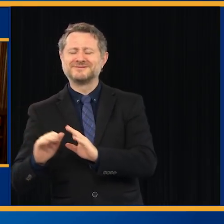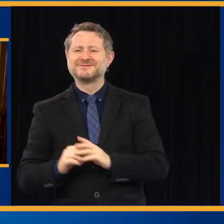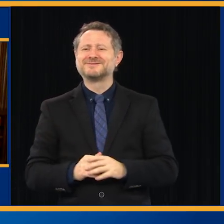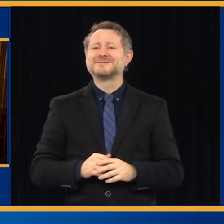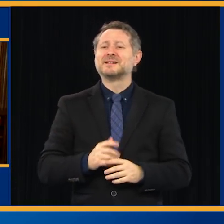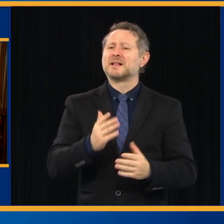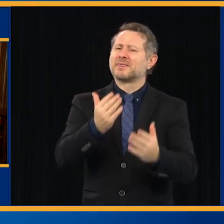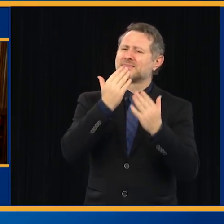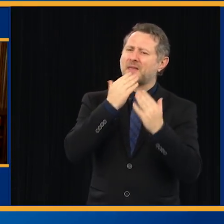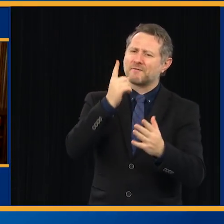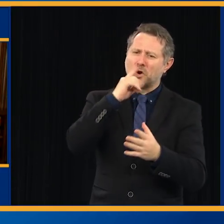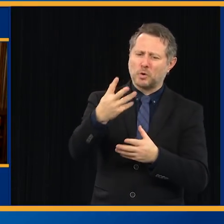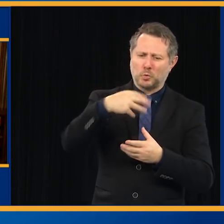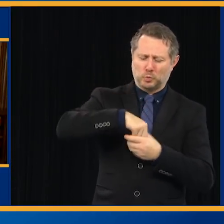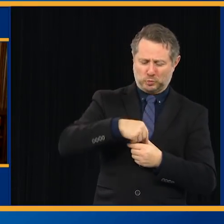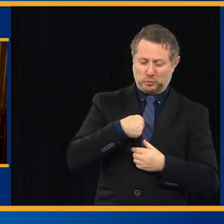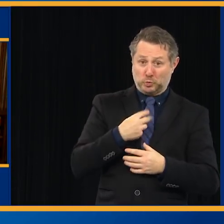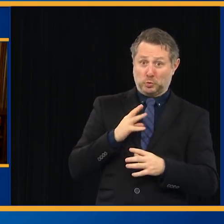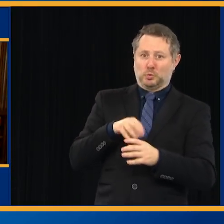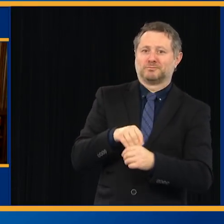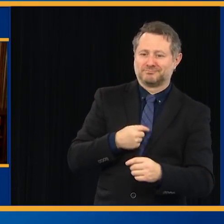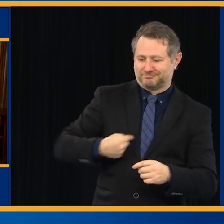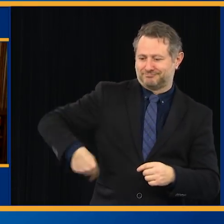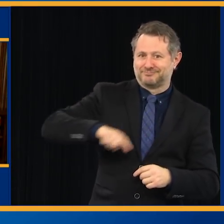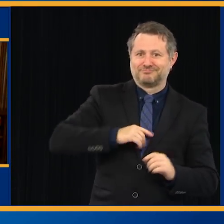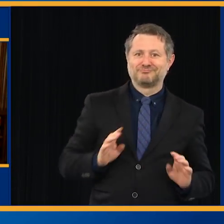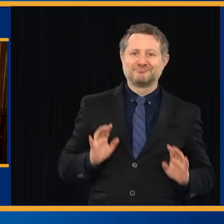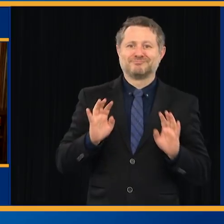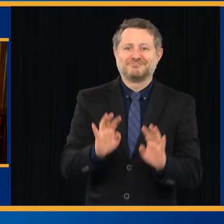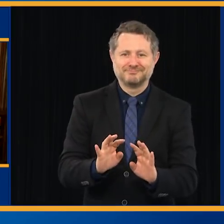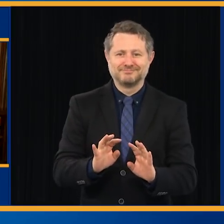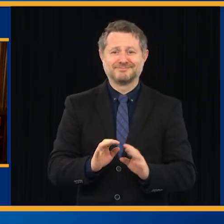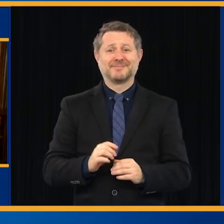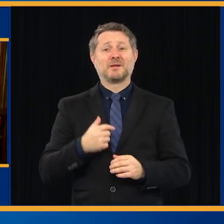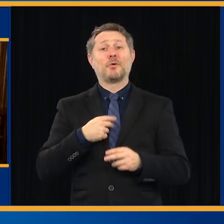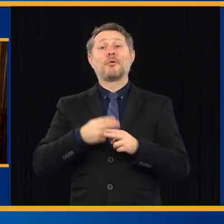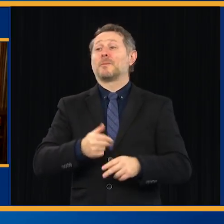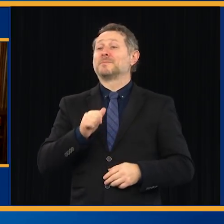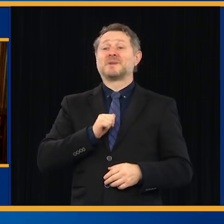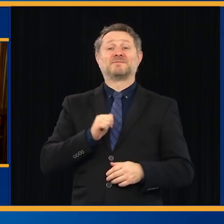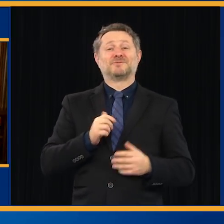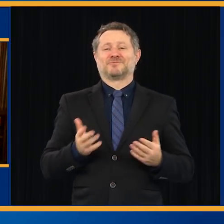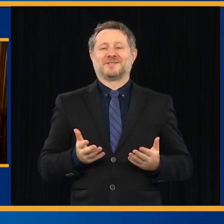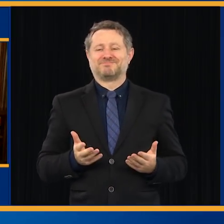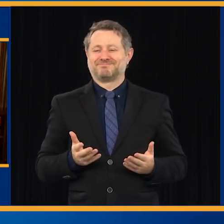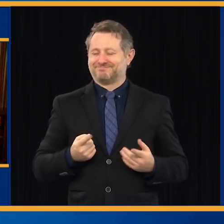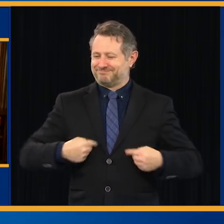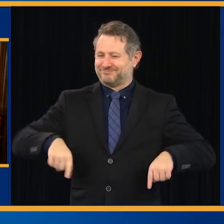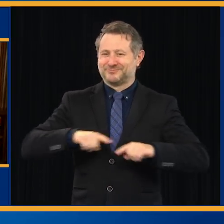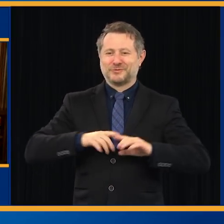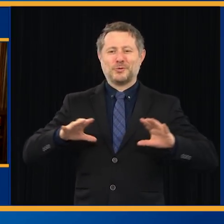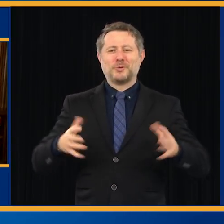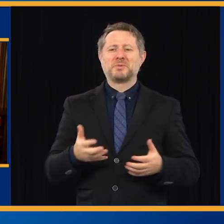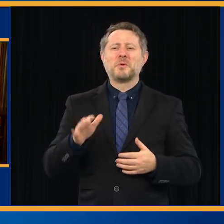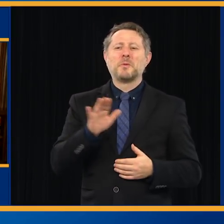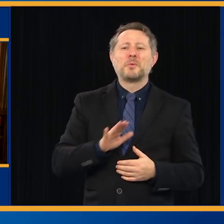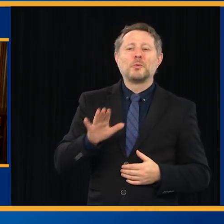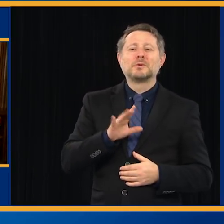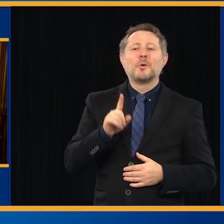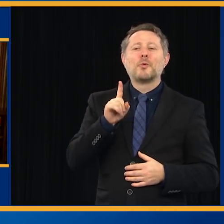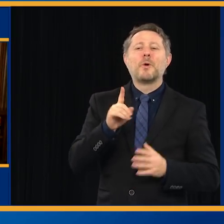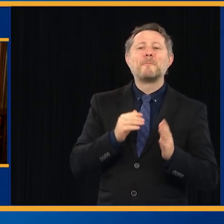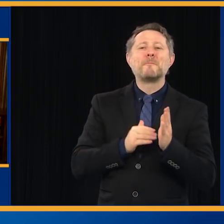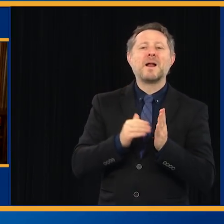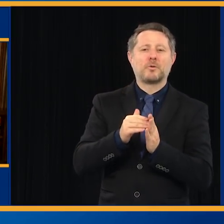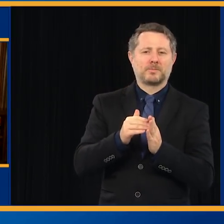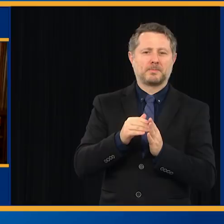including us, a state of, we like to refer to ourselves as a state of neighbors. There's just shy of 1 million Delawareans here